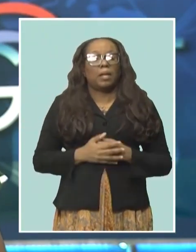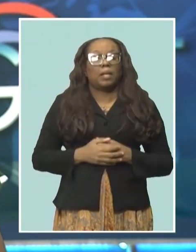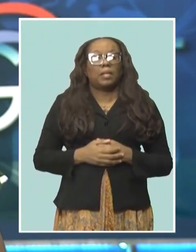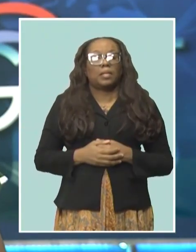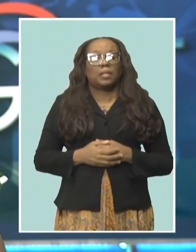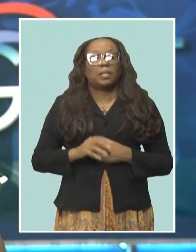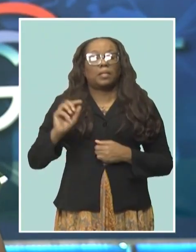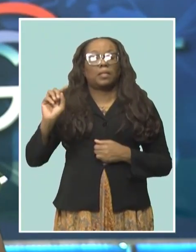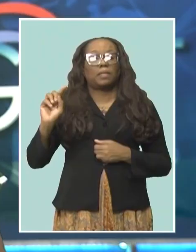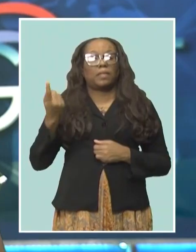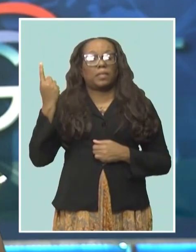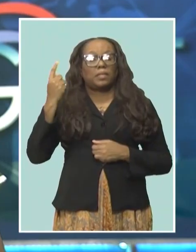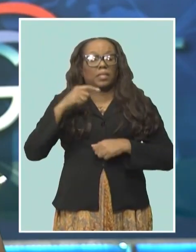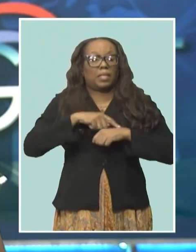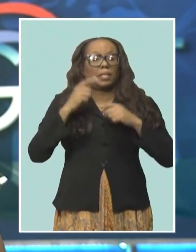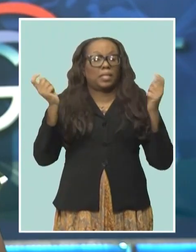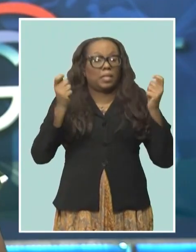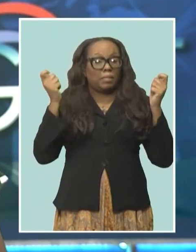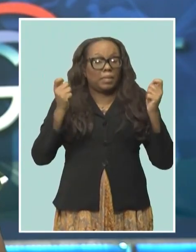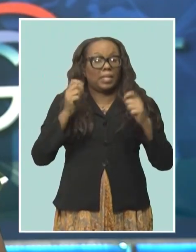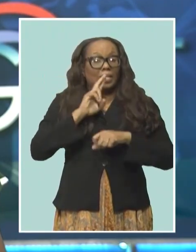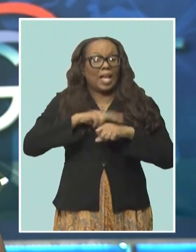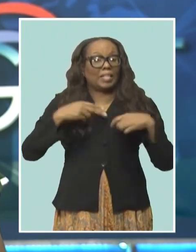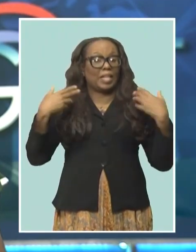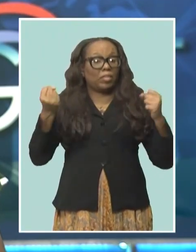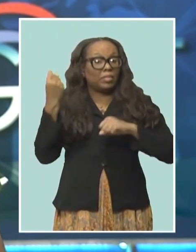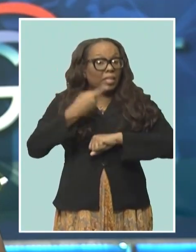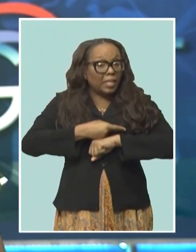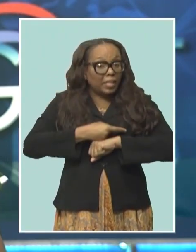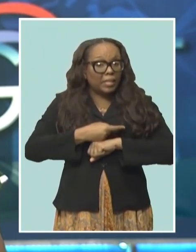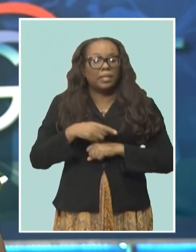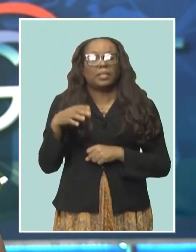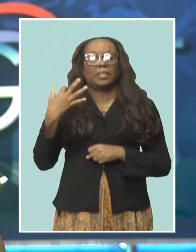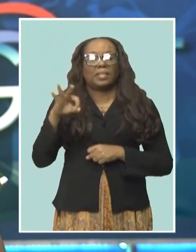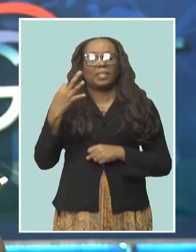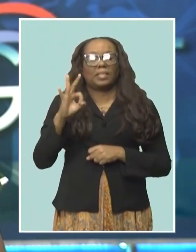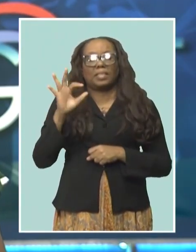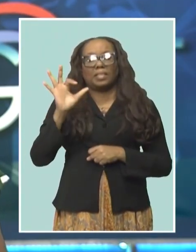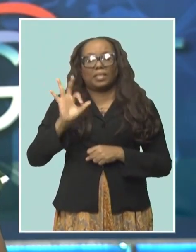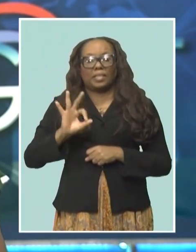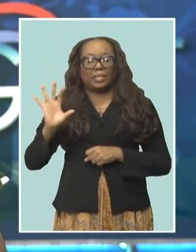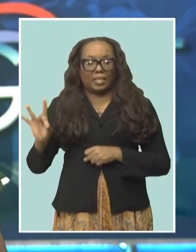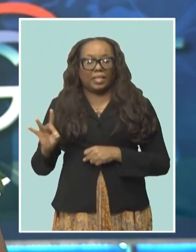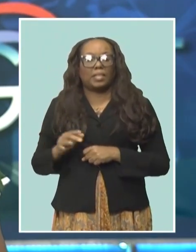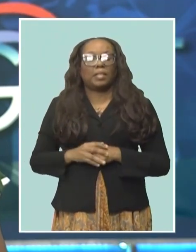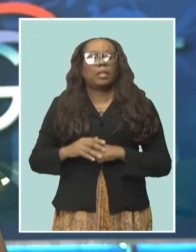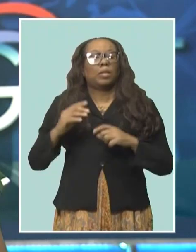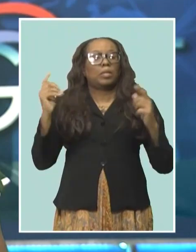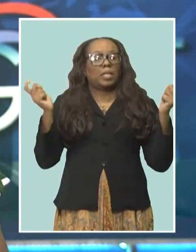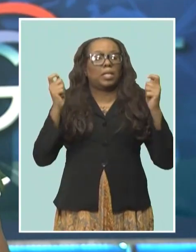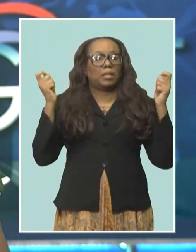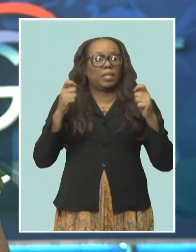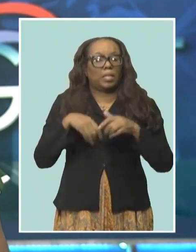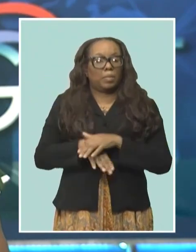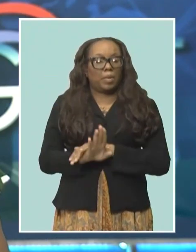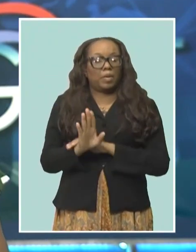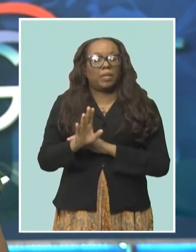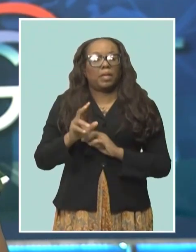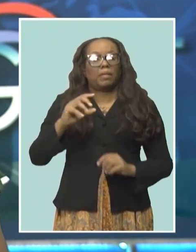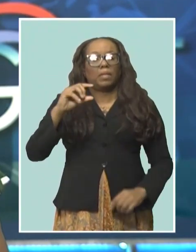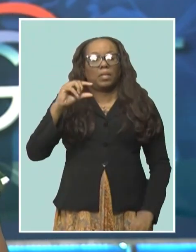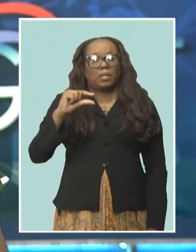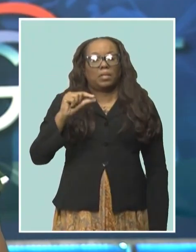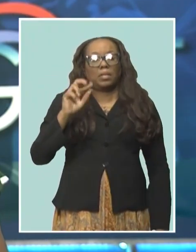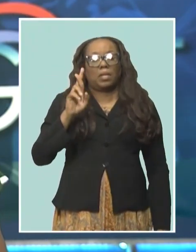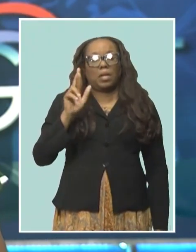first celebrated back in 1998, the centenary of the birth of national hero, the Right Excellent Grant Lee Adams, after the